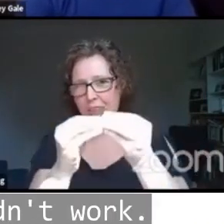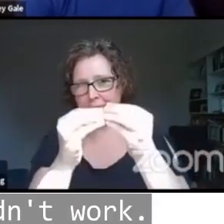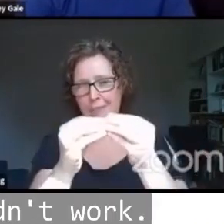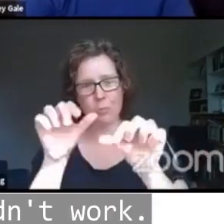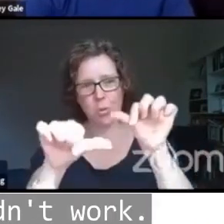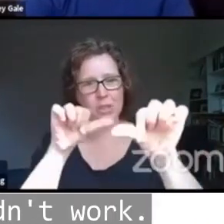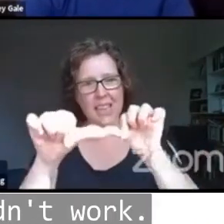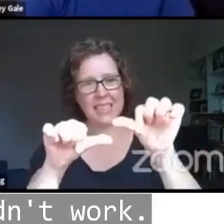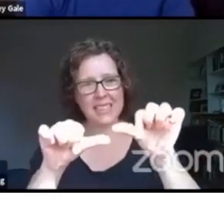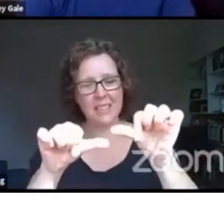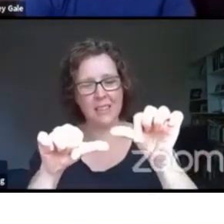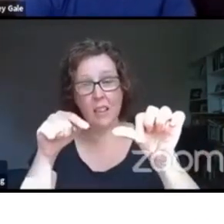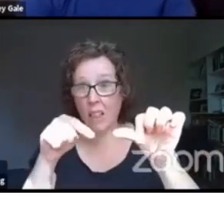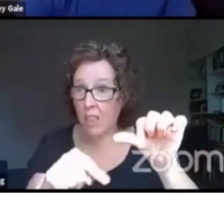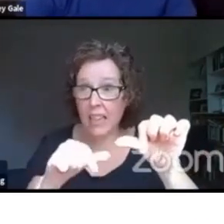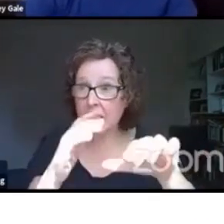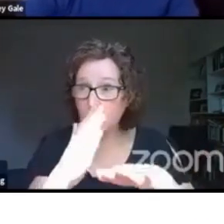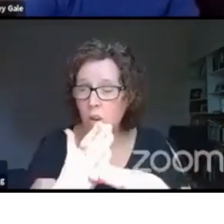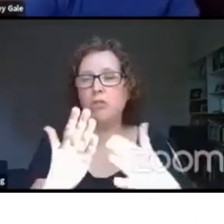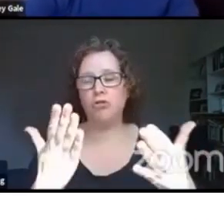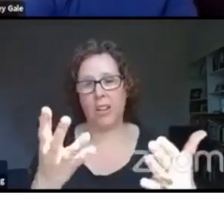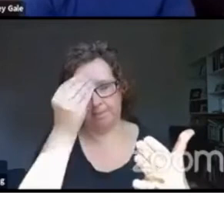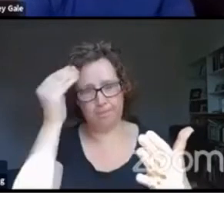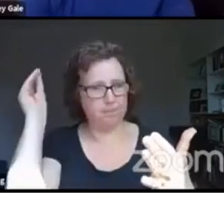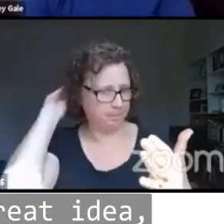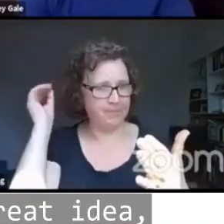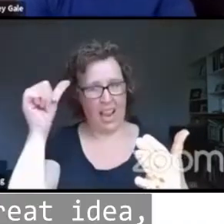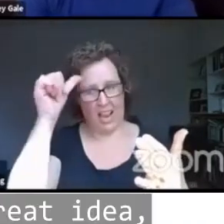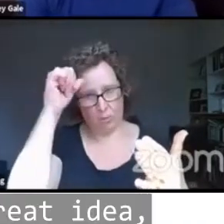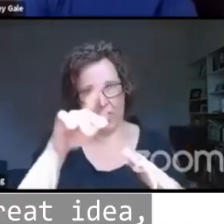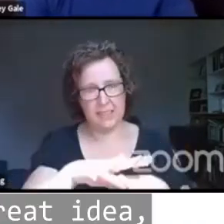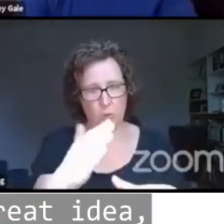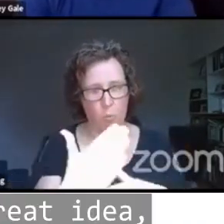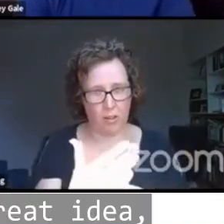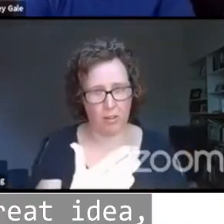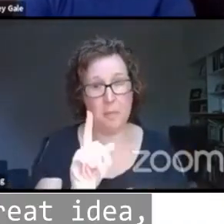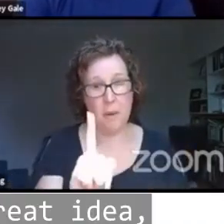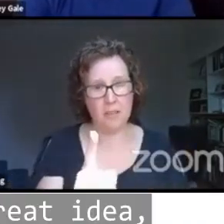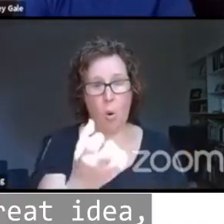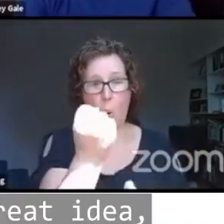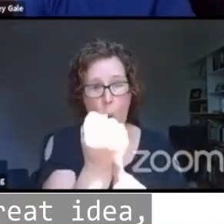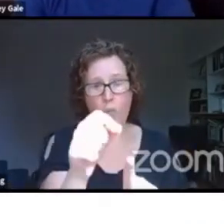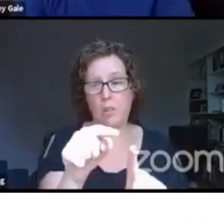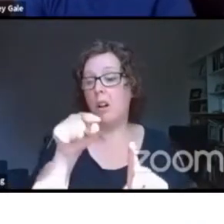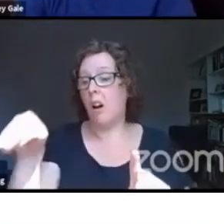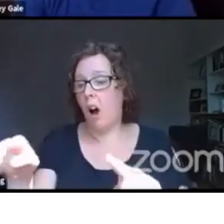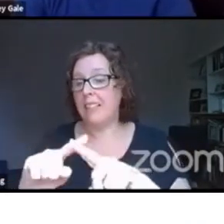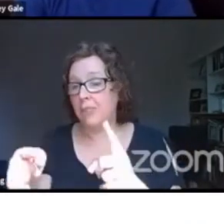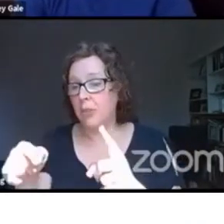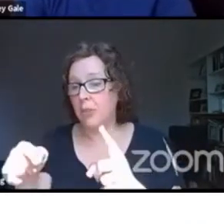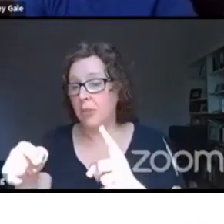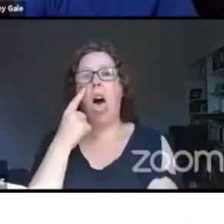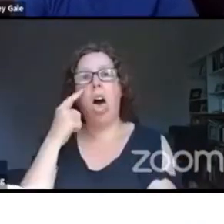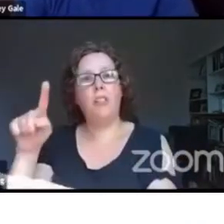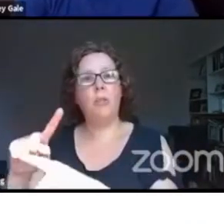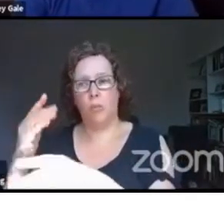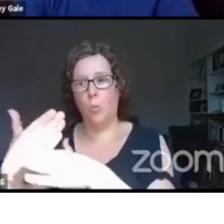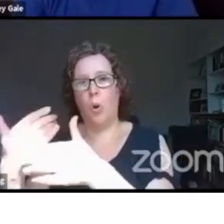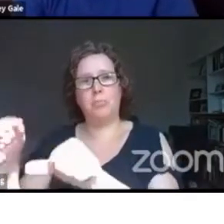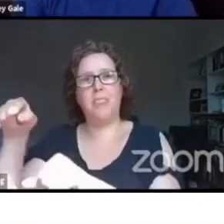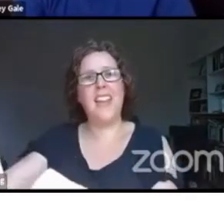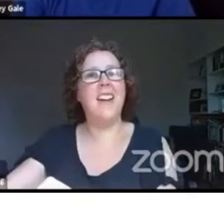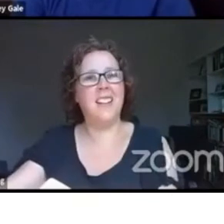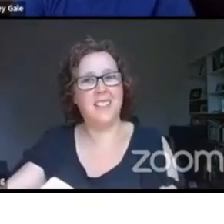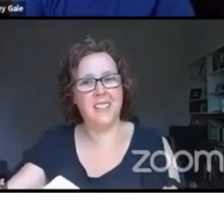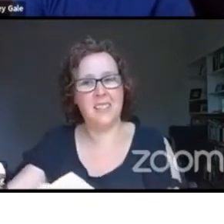know that didn't work. Or, okay, that didn't work for this. It's a really great idea. Doesn't work for this. Let's try it somewhere else. And so I